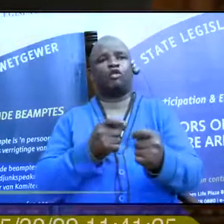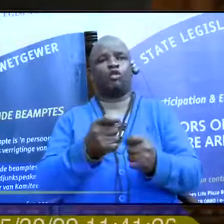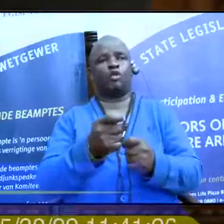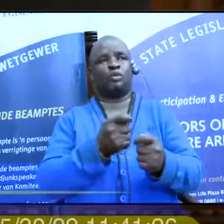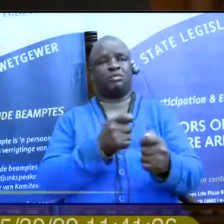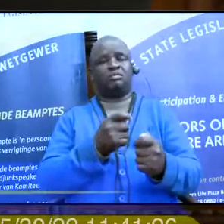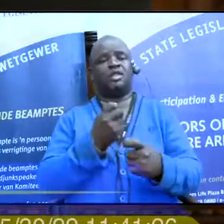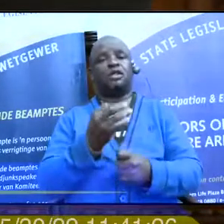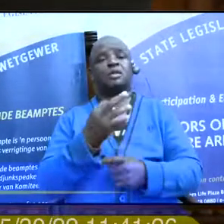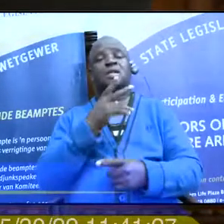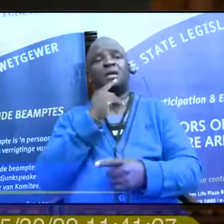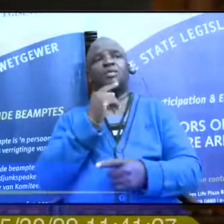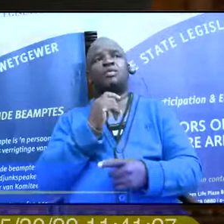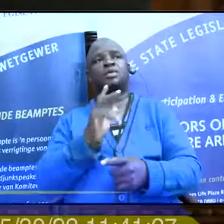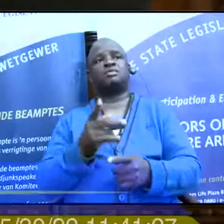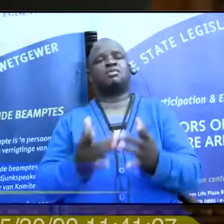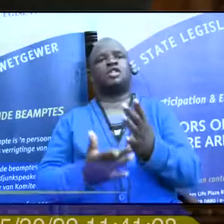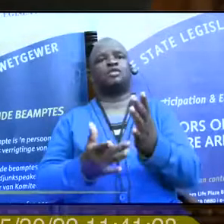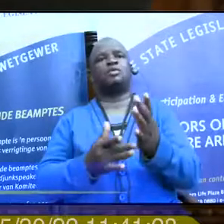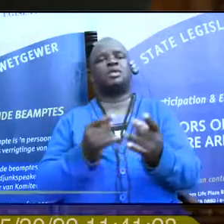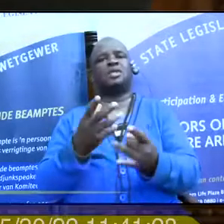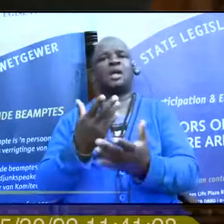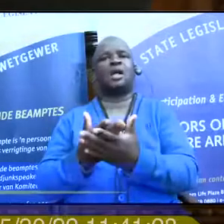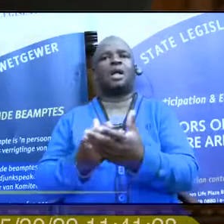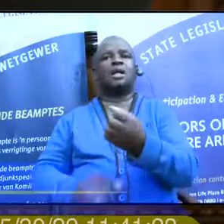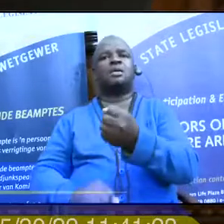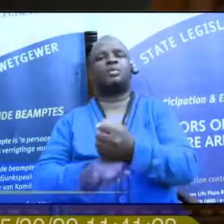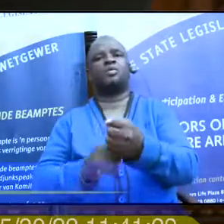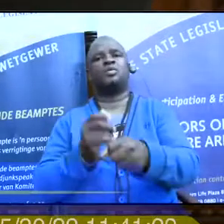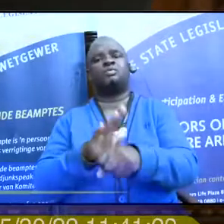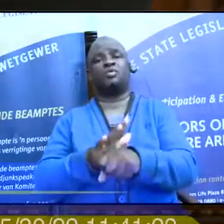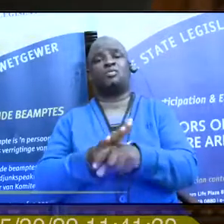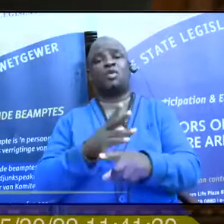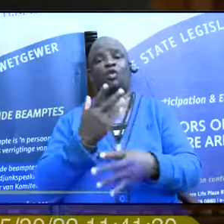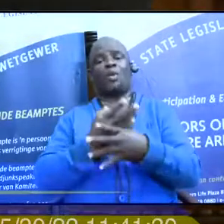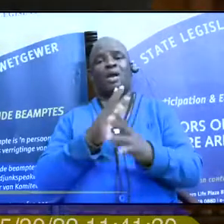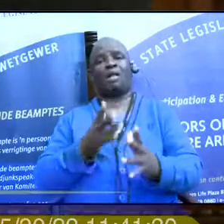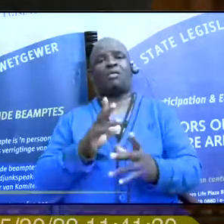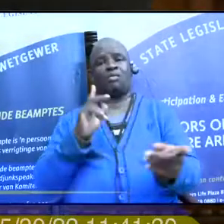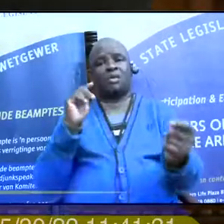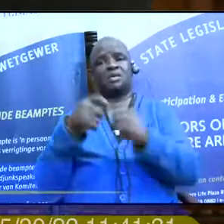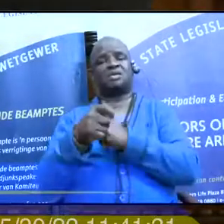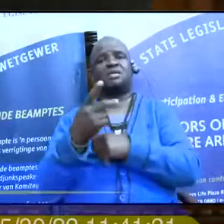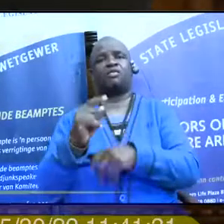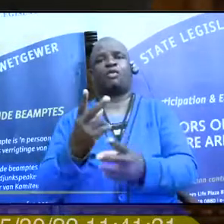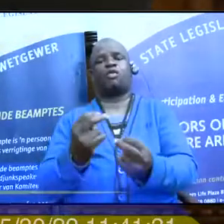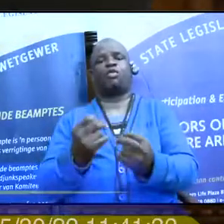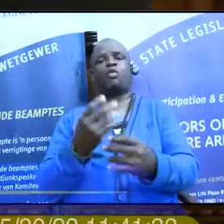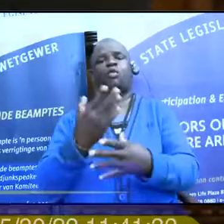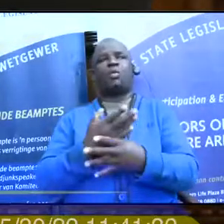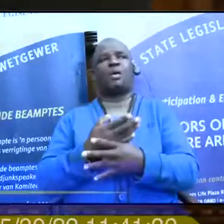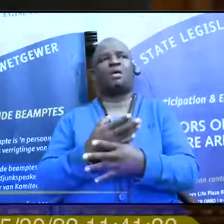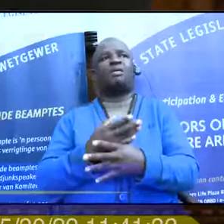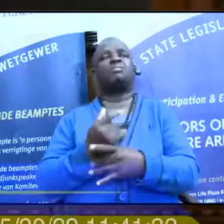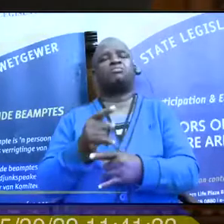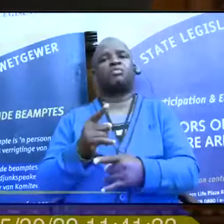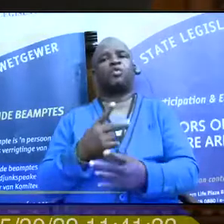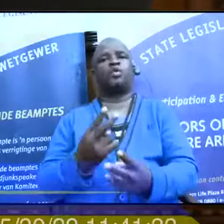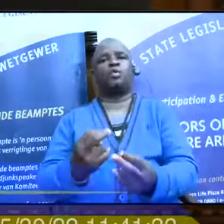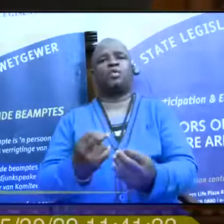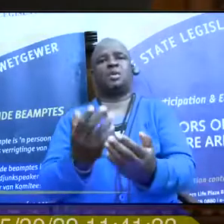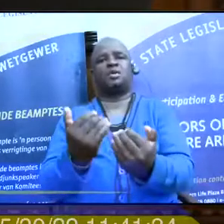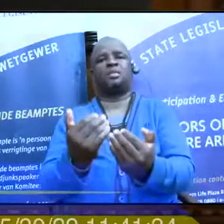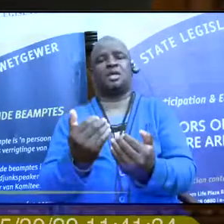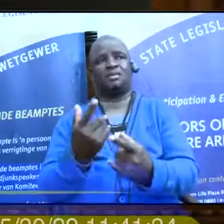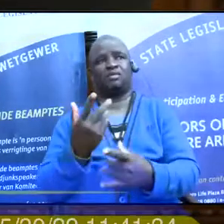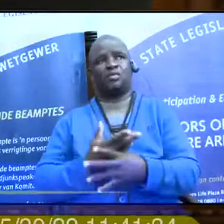technologies can provide active support to workers transitioning into new jobs and anticipated new skills